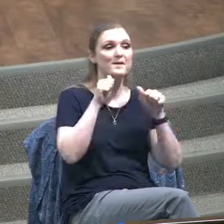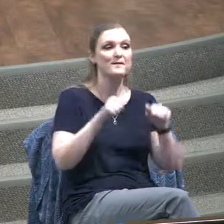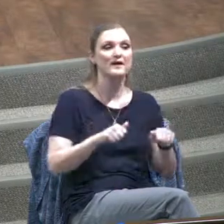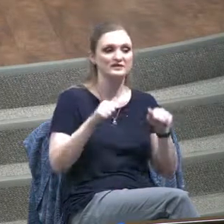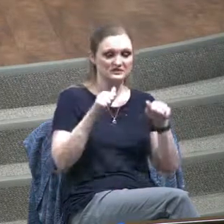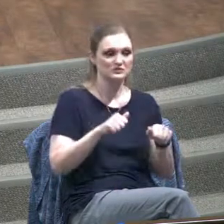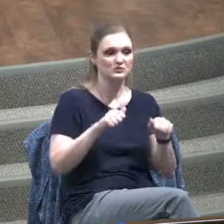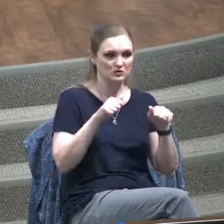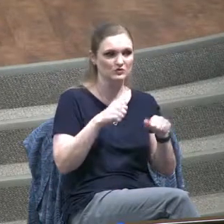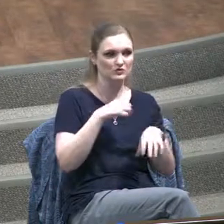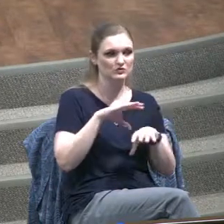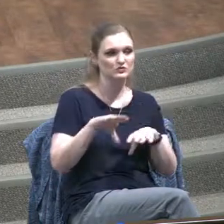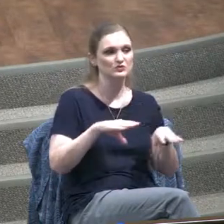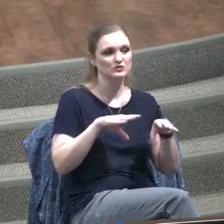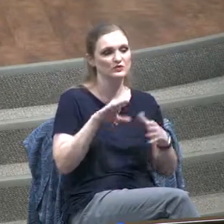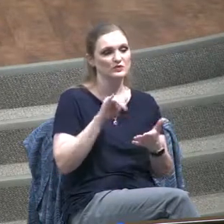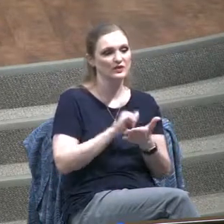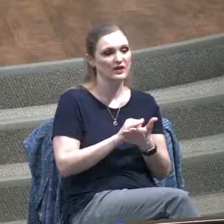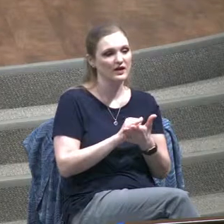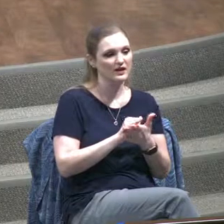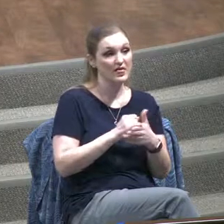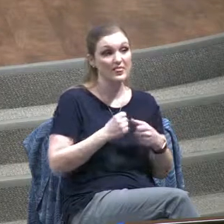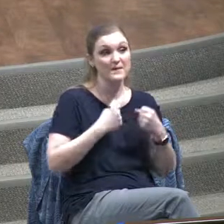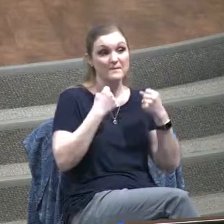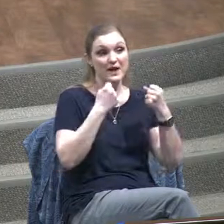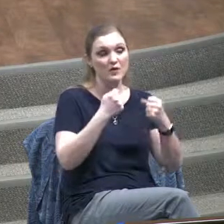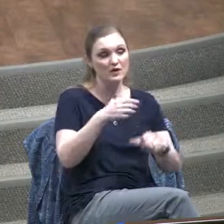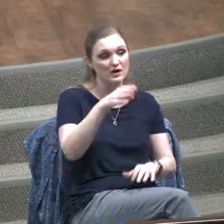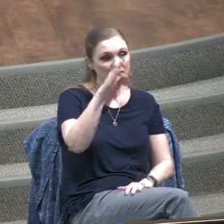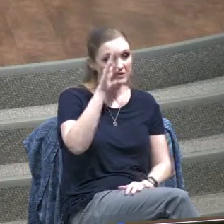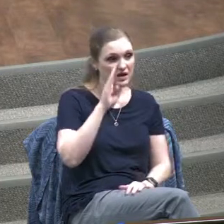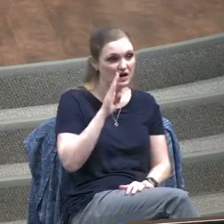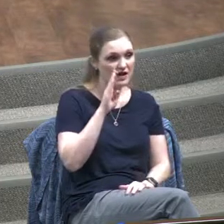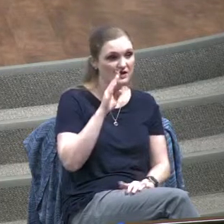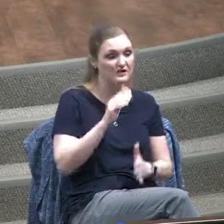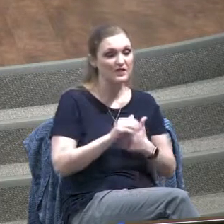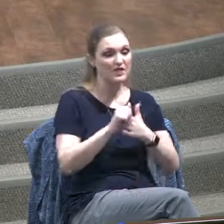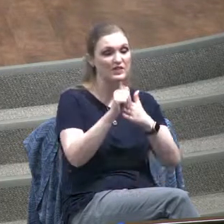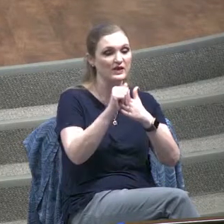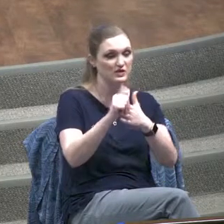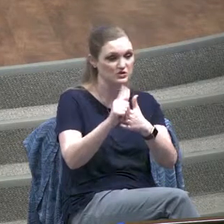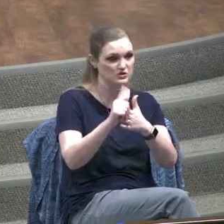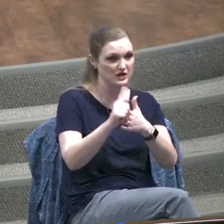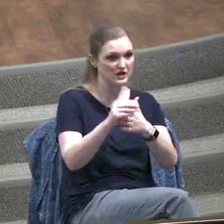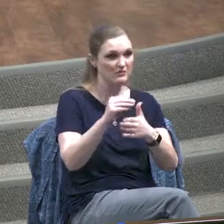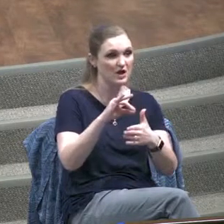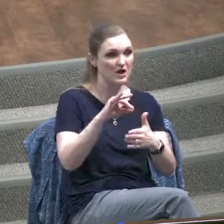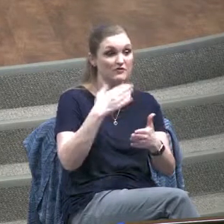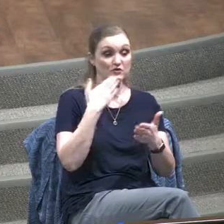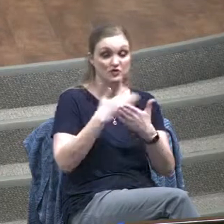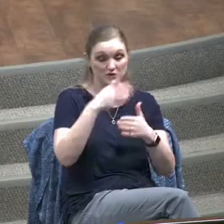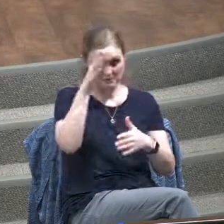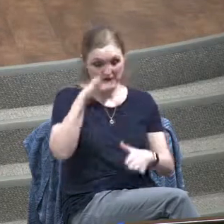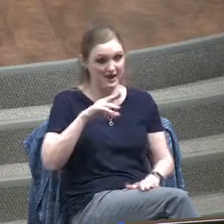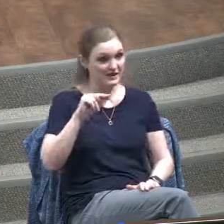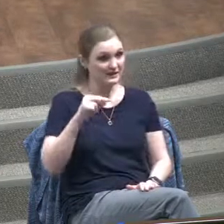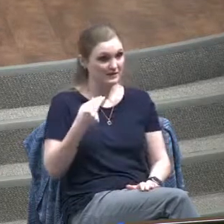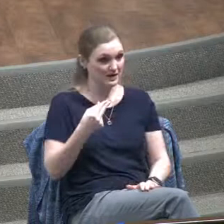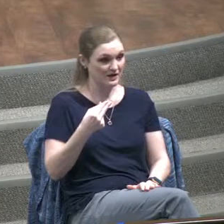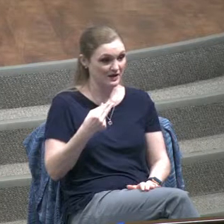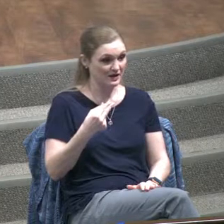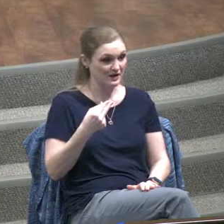it. The power of God and the leadership of a good man, a lot of